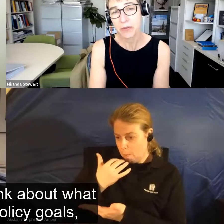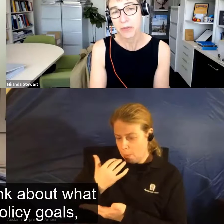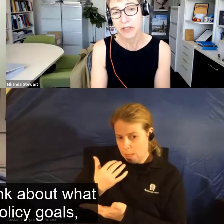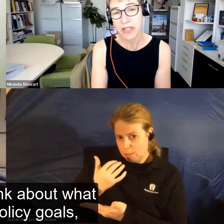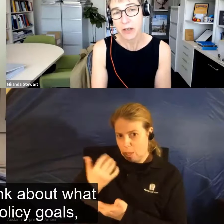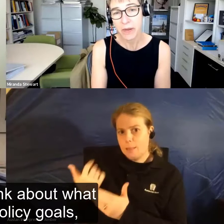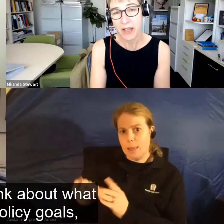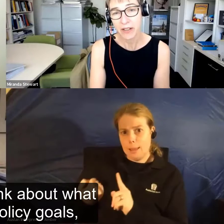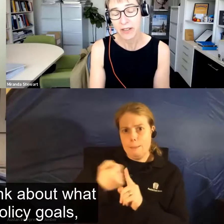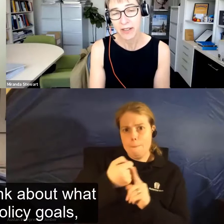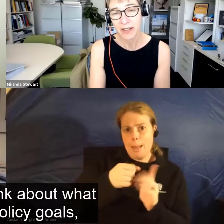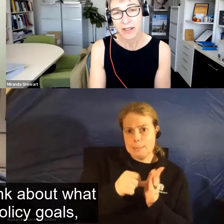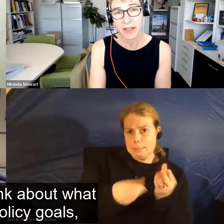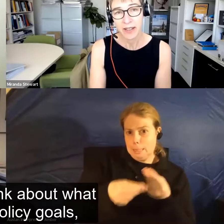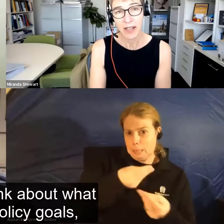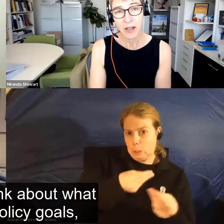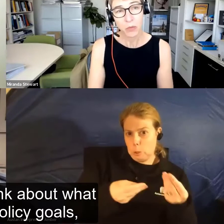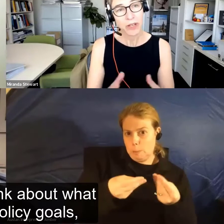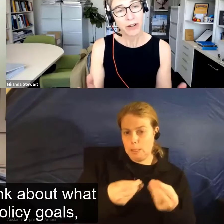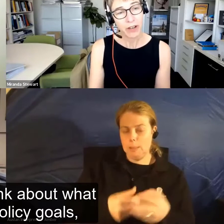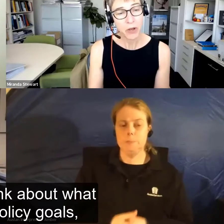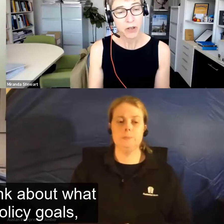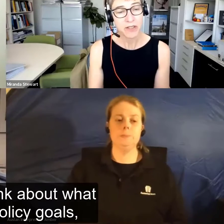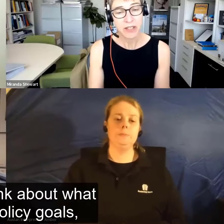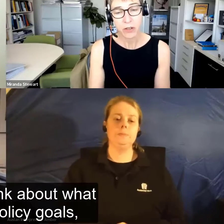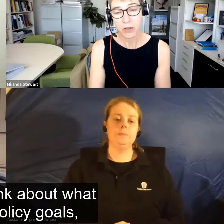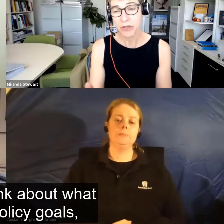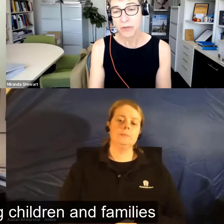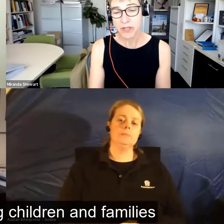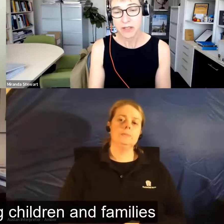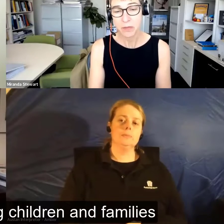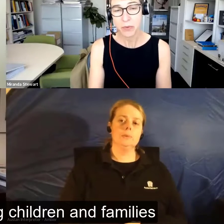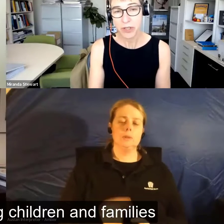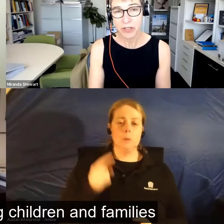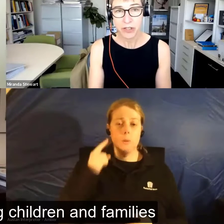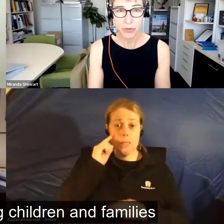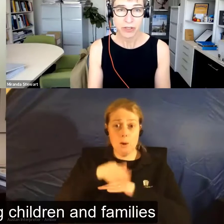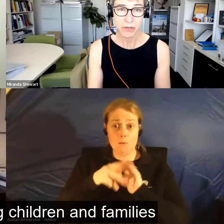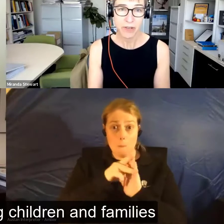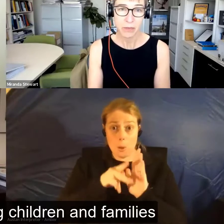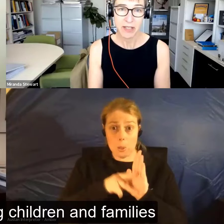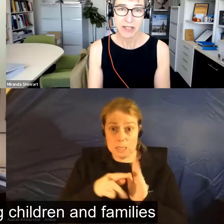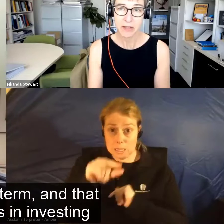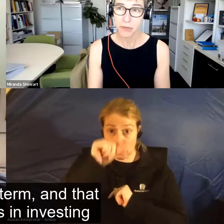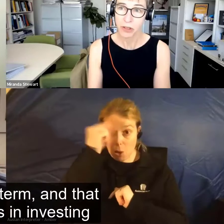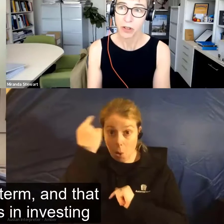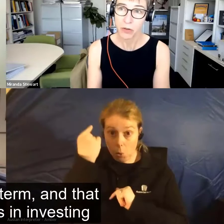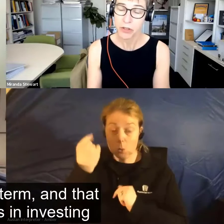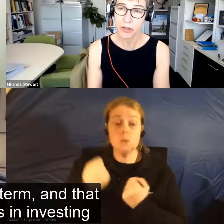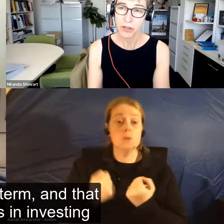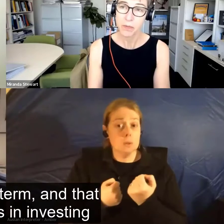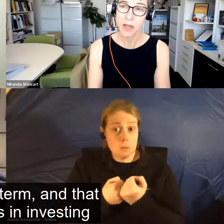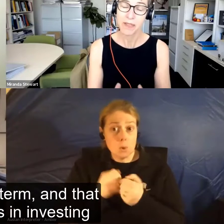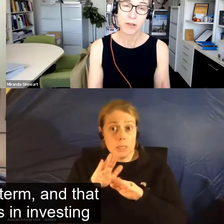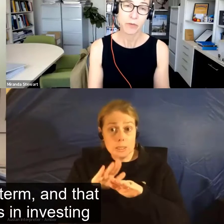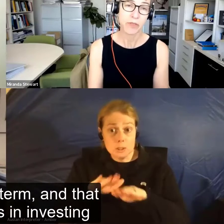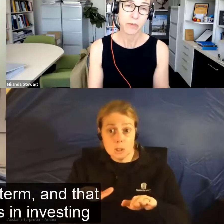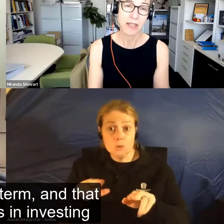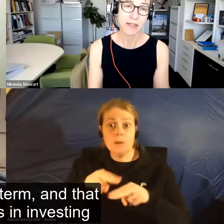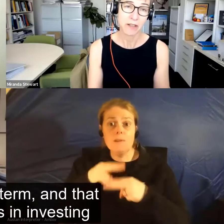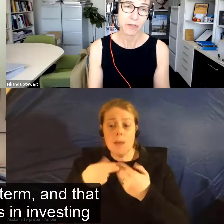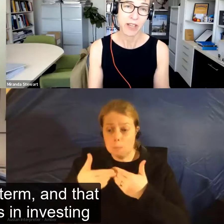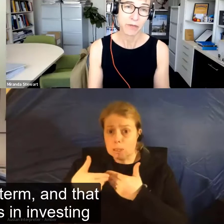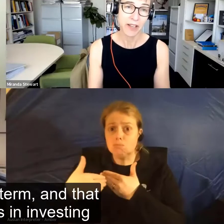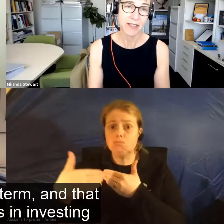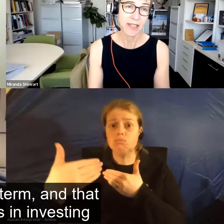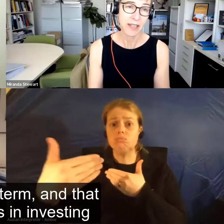we think about what are our policy goals, obviously supporting children and families for the long term, and that also